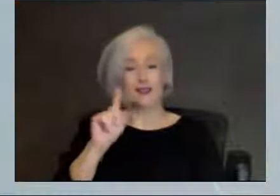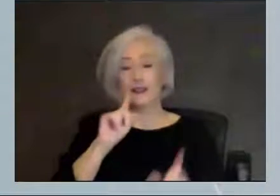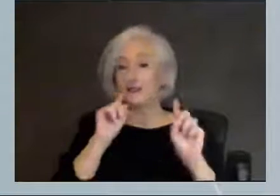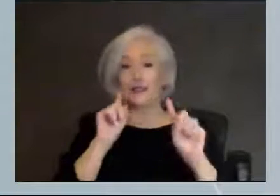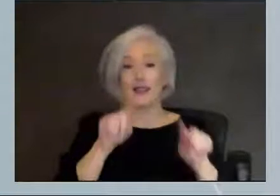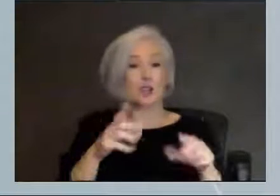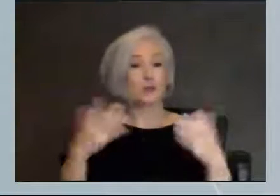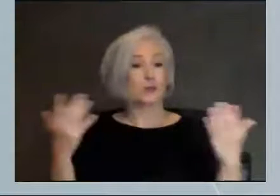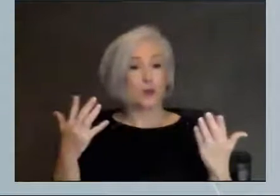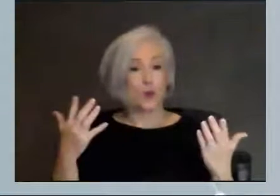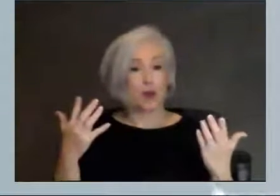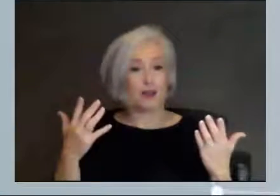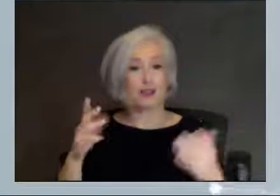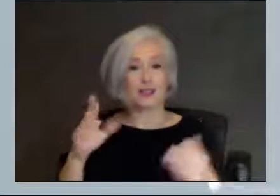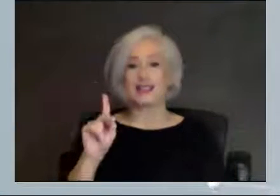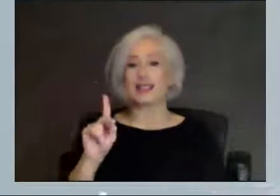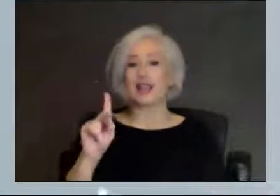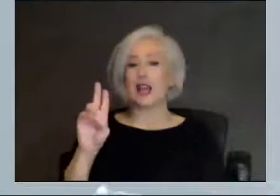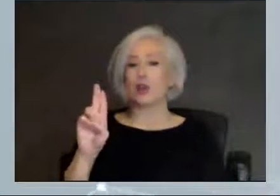visit